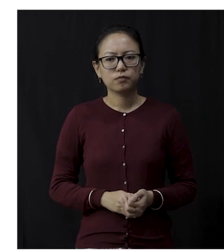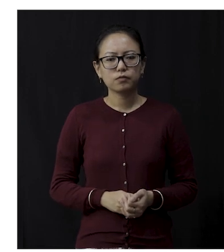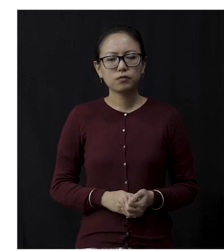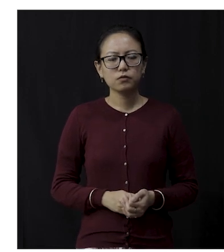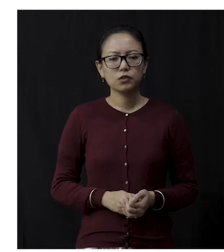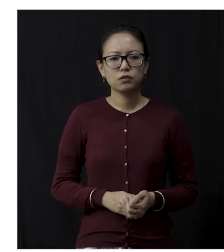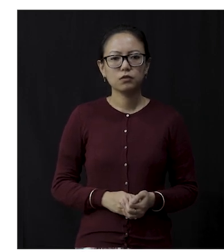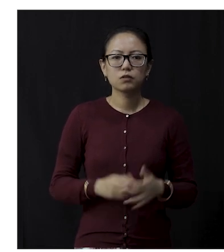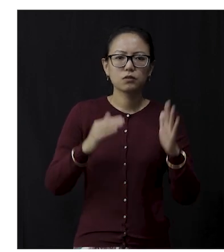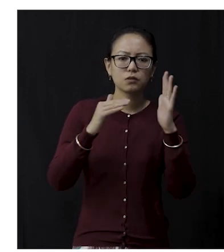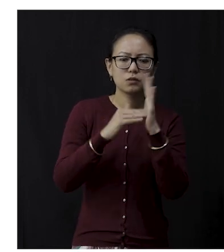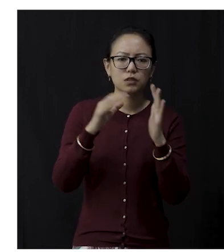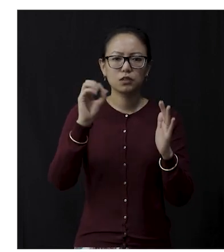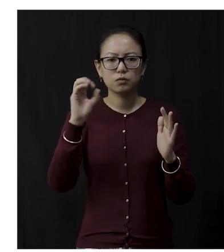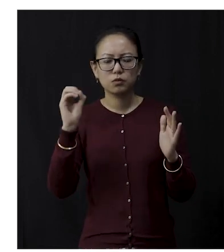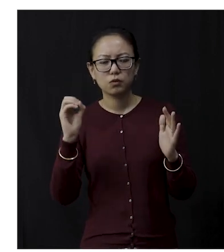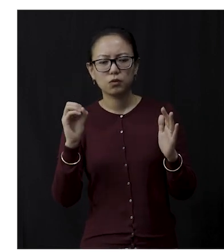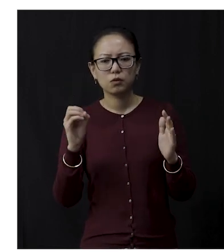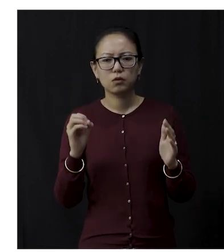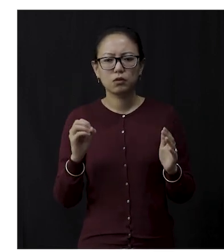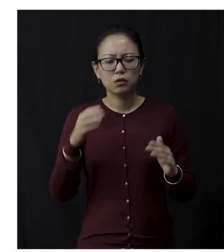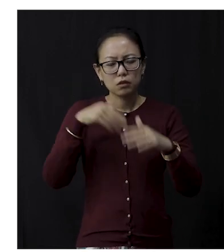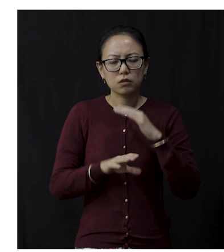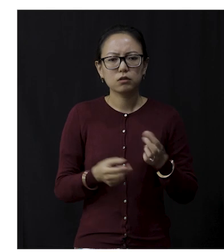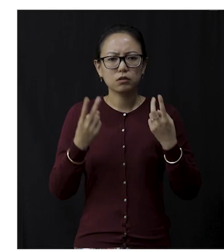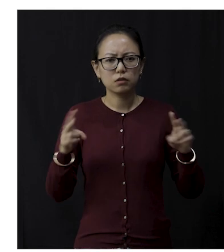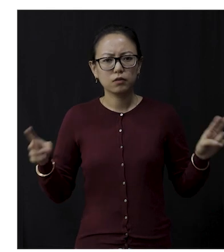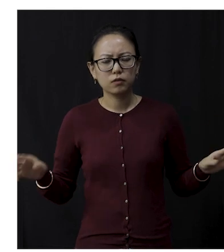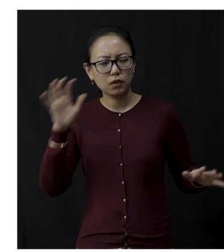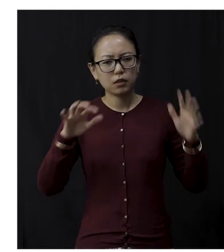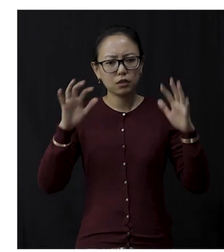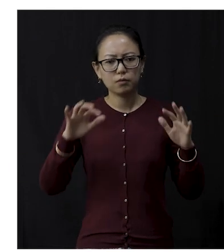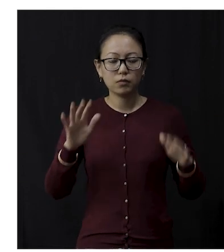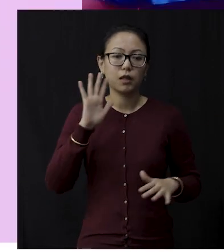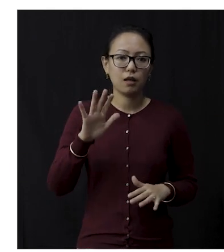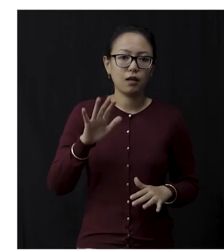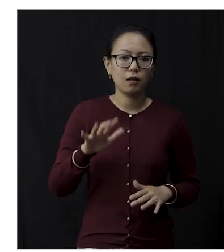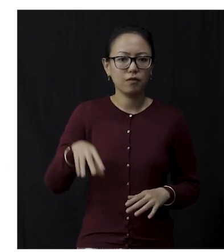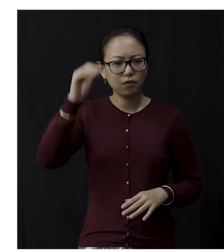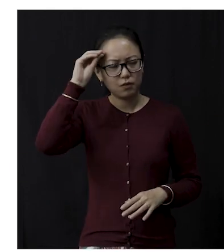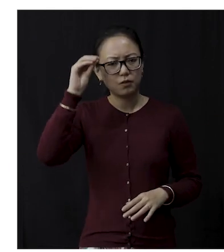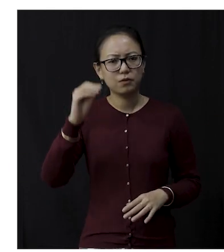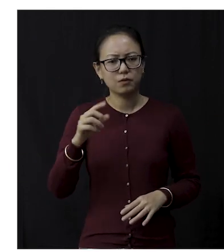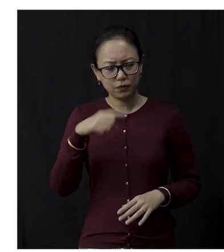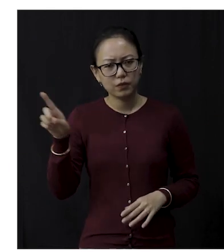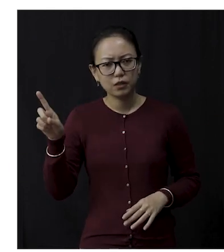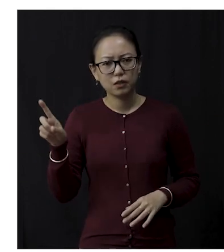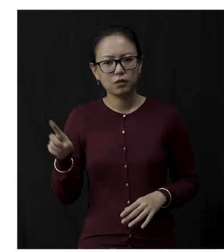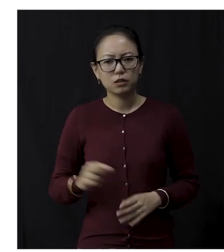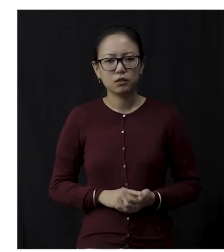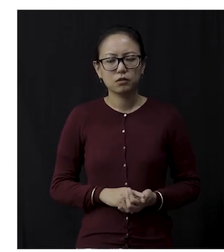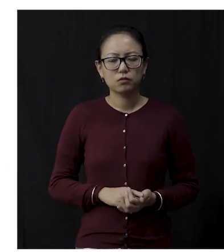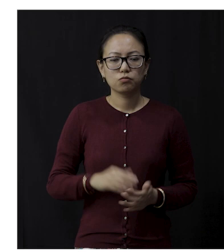learned about zoo, where different types of animals are kept, right? And they are safe